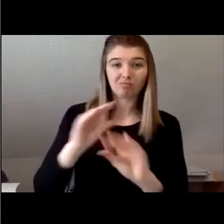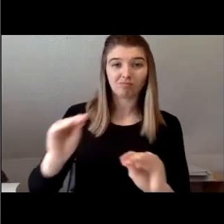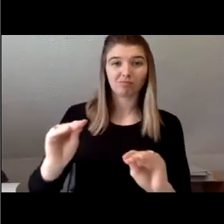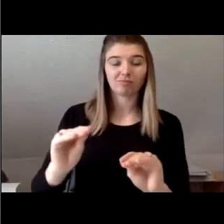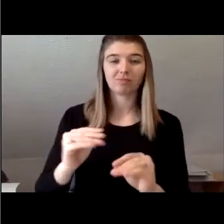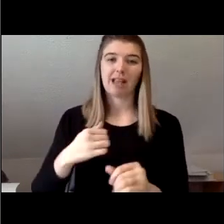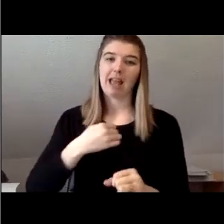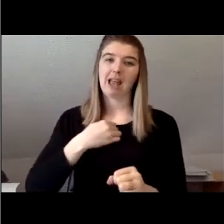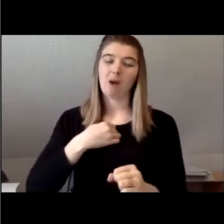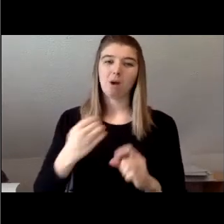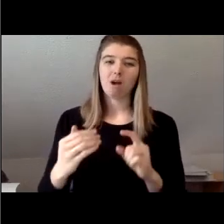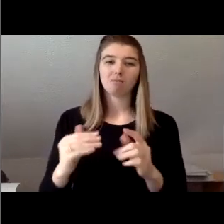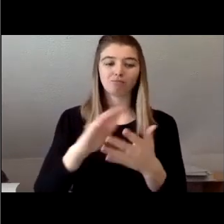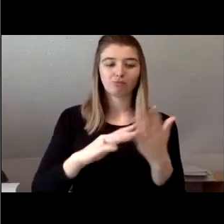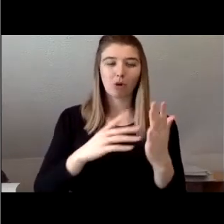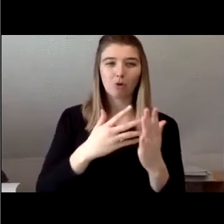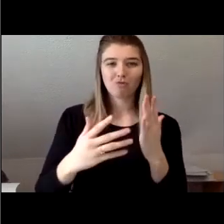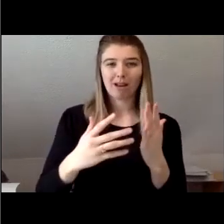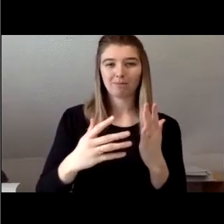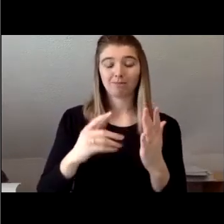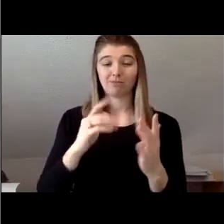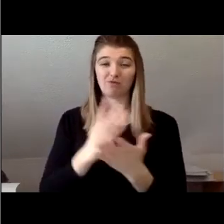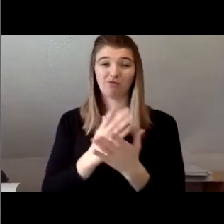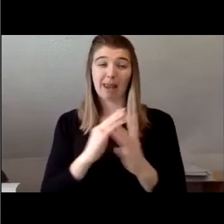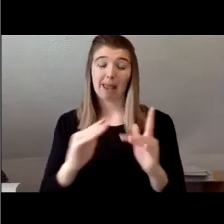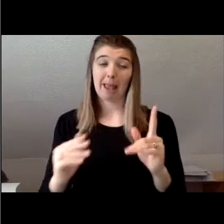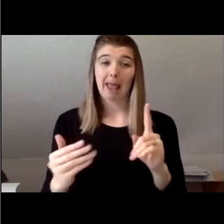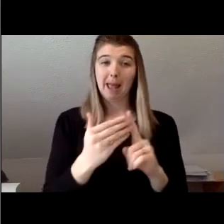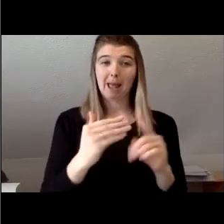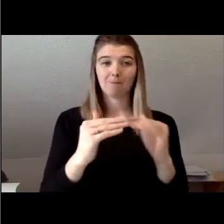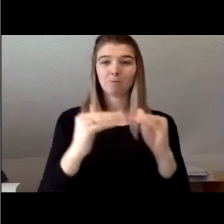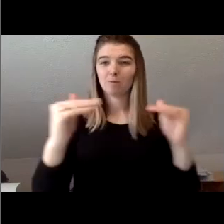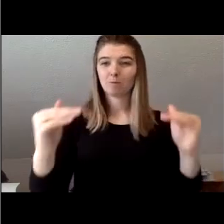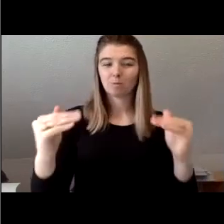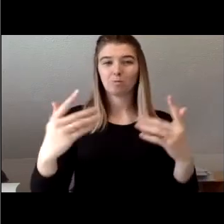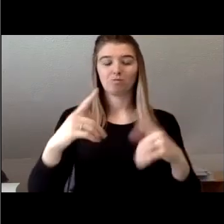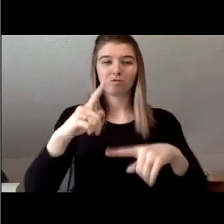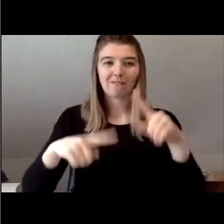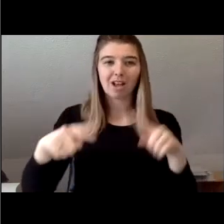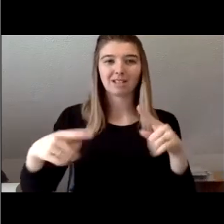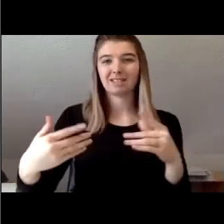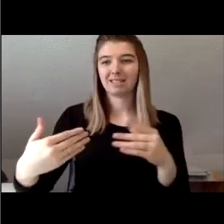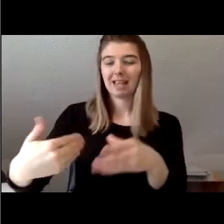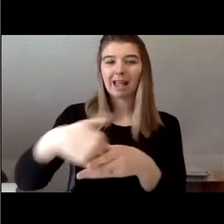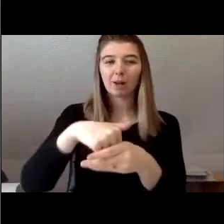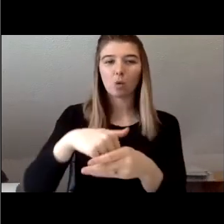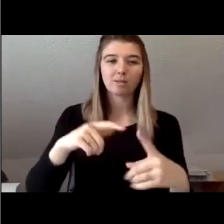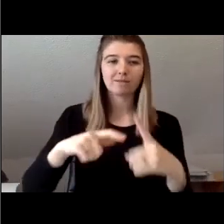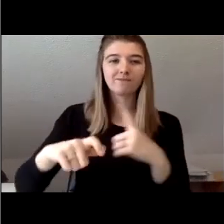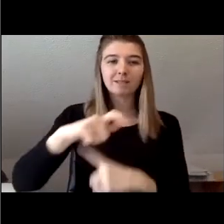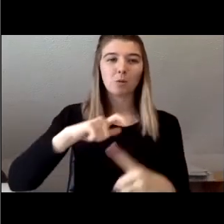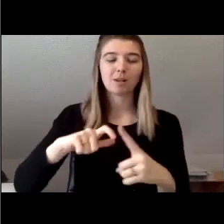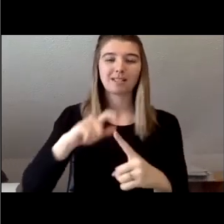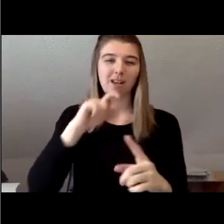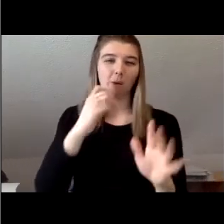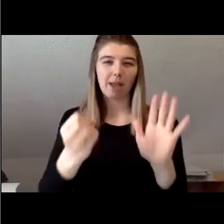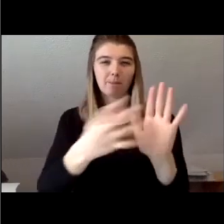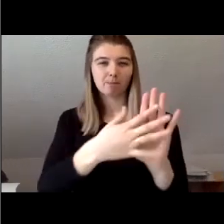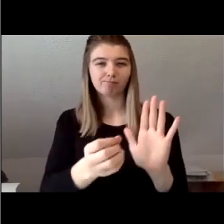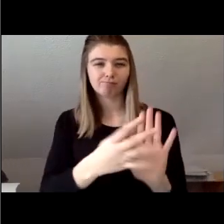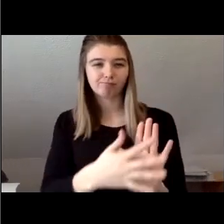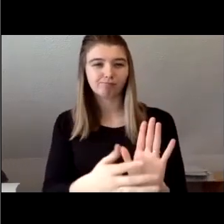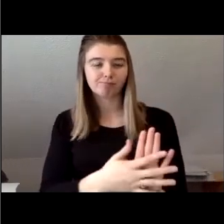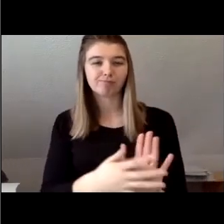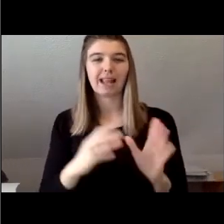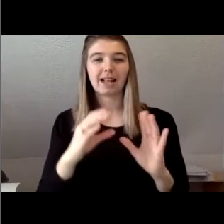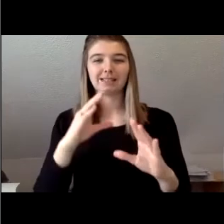I'll describe a few of them today. I think we'll share some links in the chat as well. And please don't hesitate to contact me if you'd like to hear